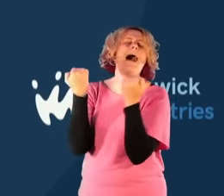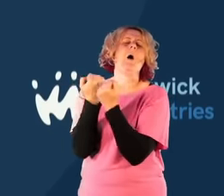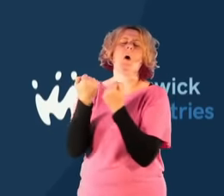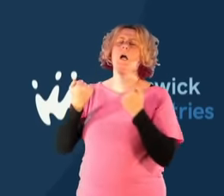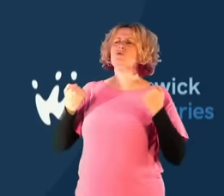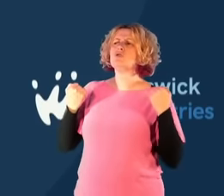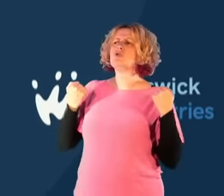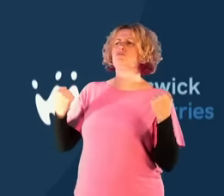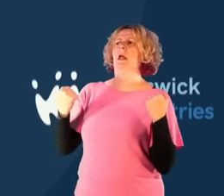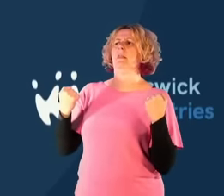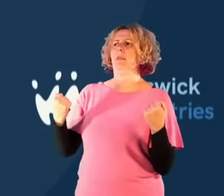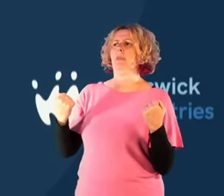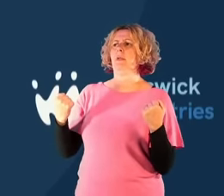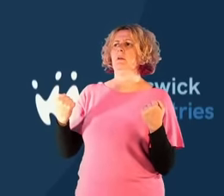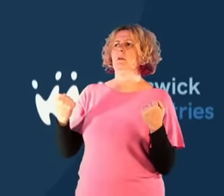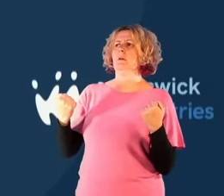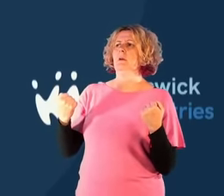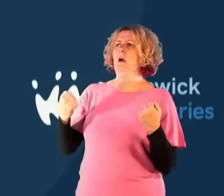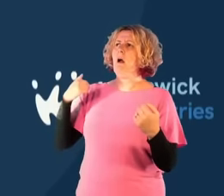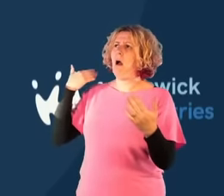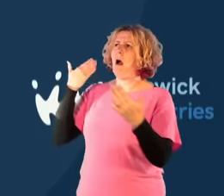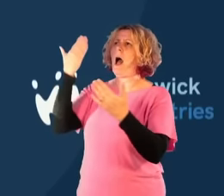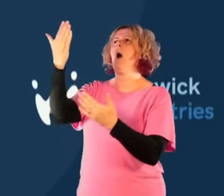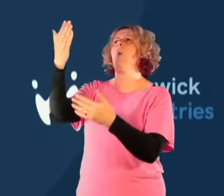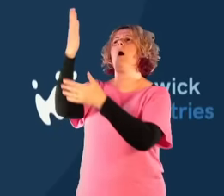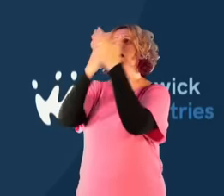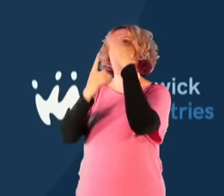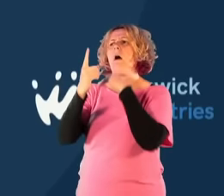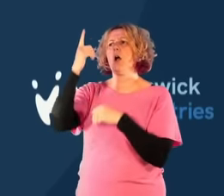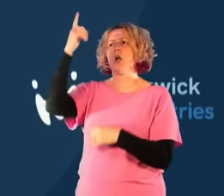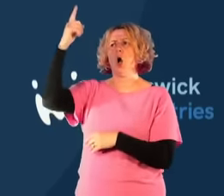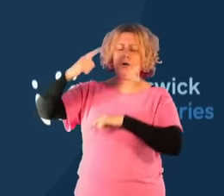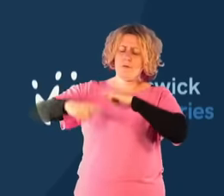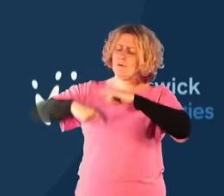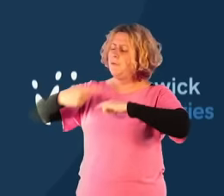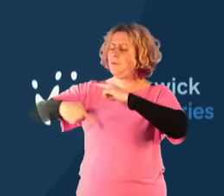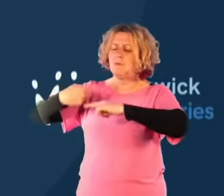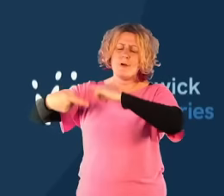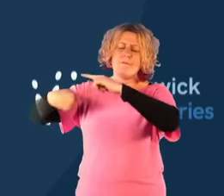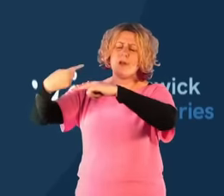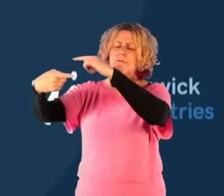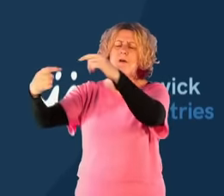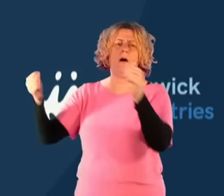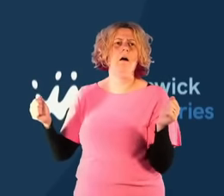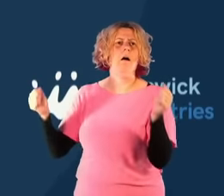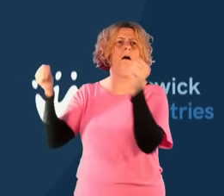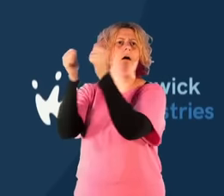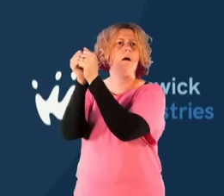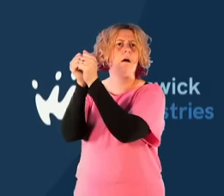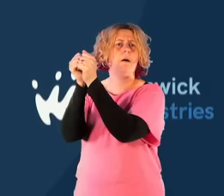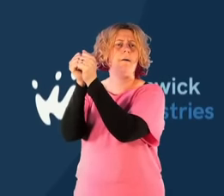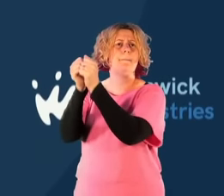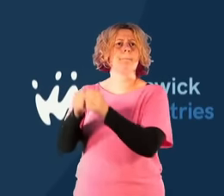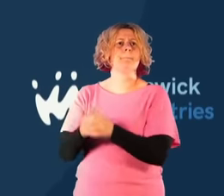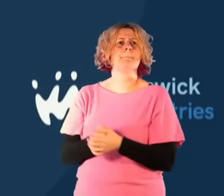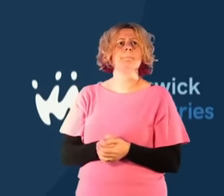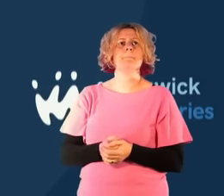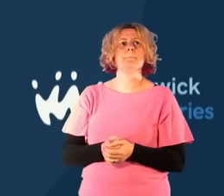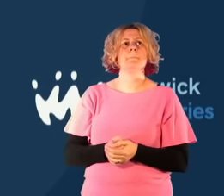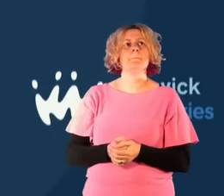and strength be to our God forever and ever.